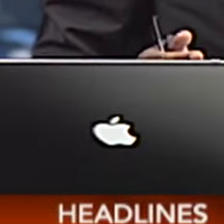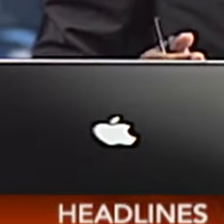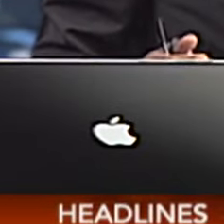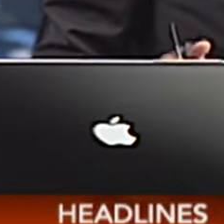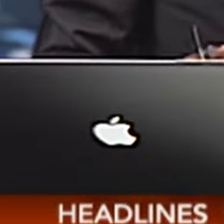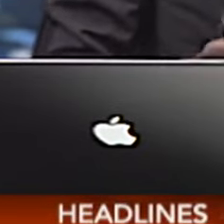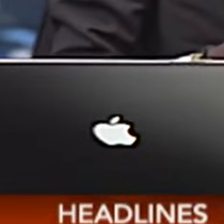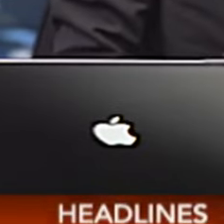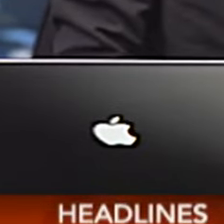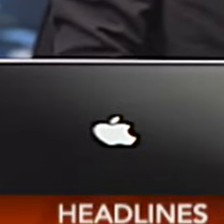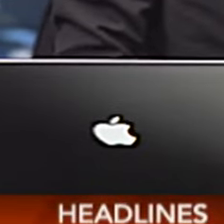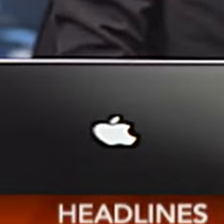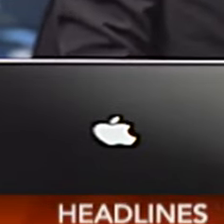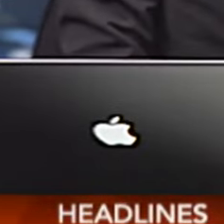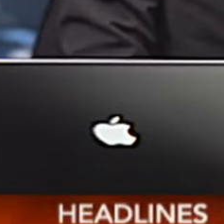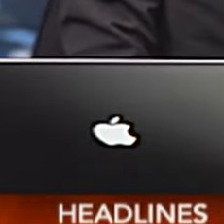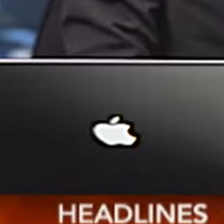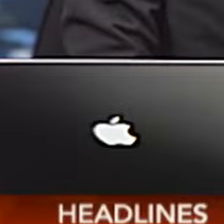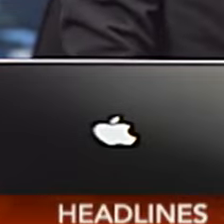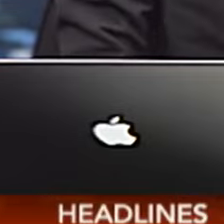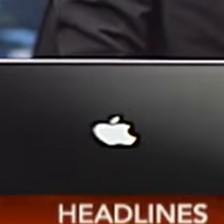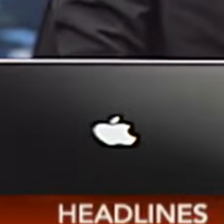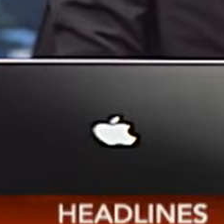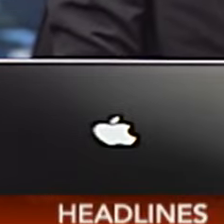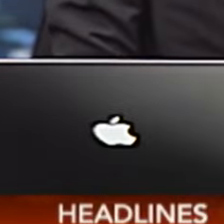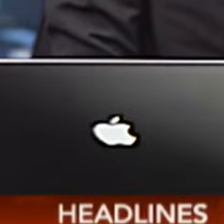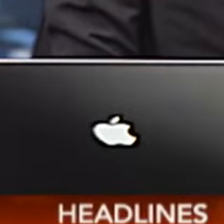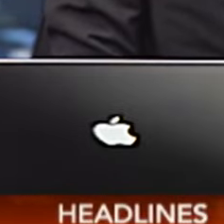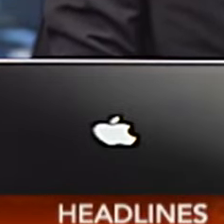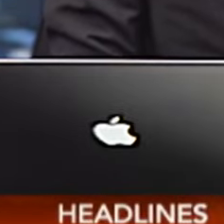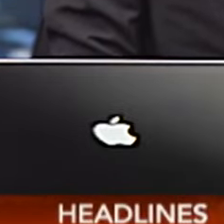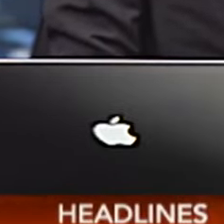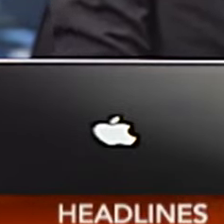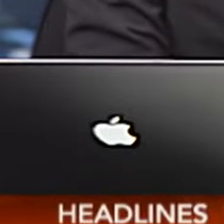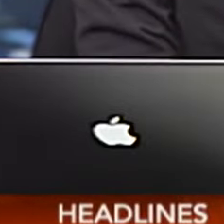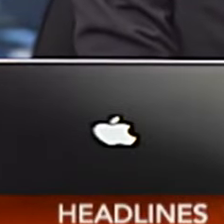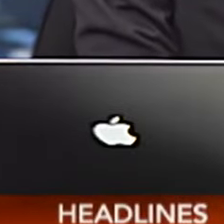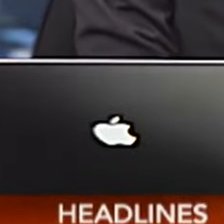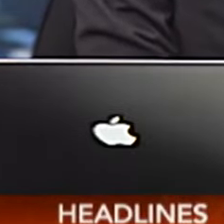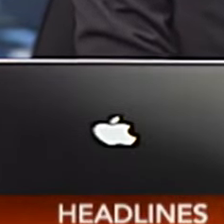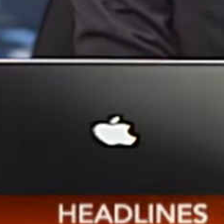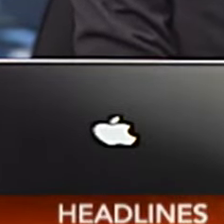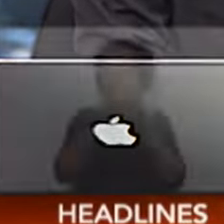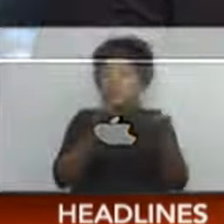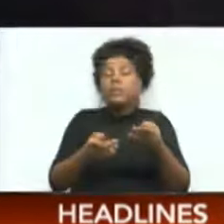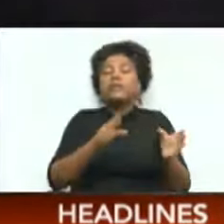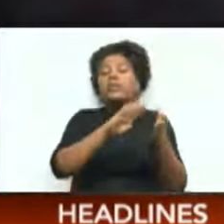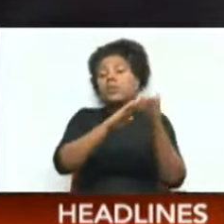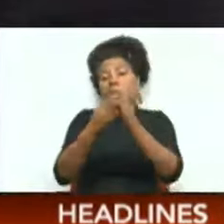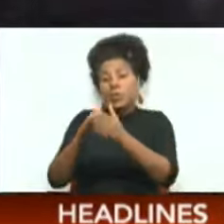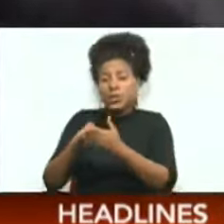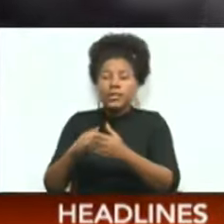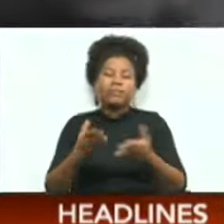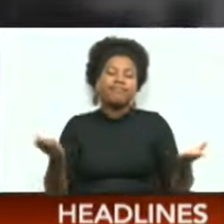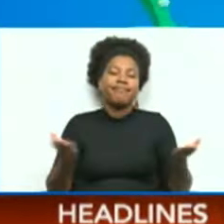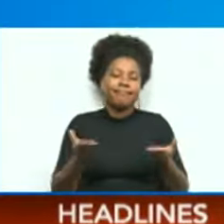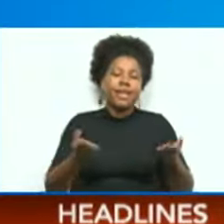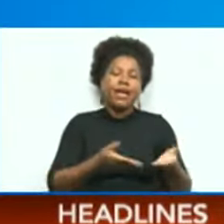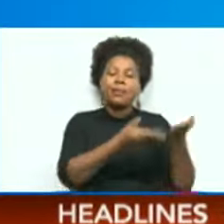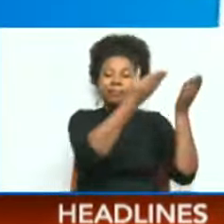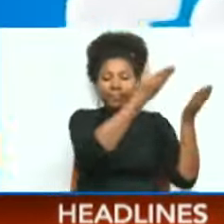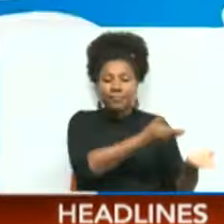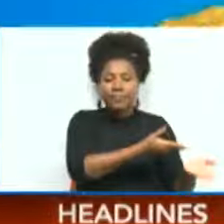-dollar investment in wells and to desal plants will help underserved communities. Here's tonight's People Say. The People Say,